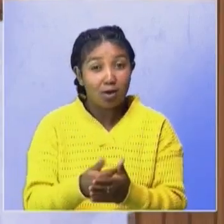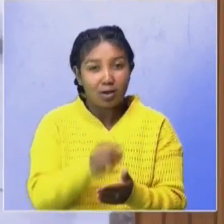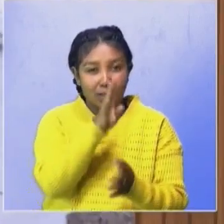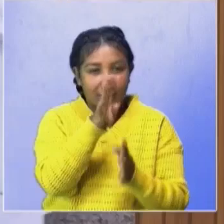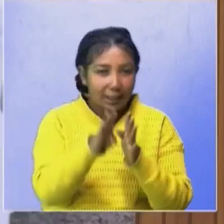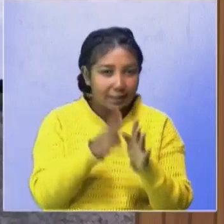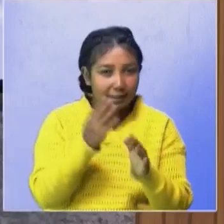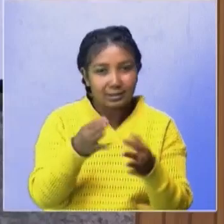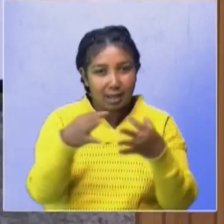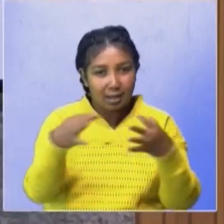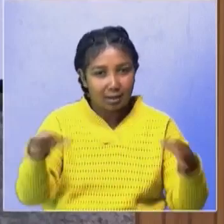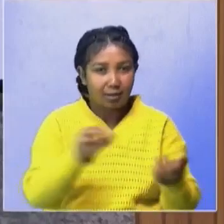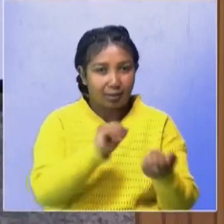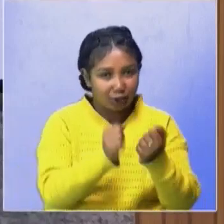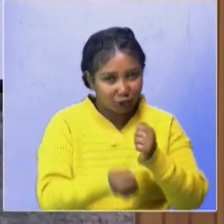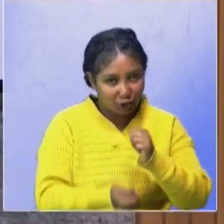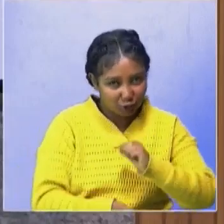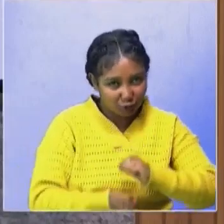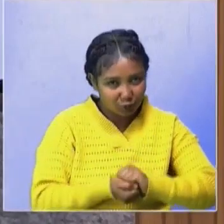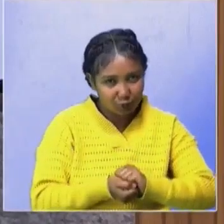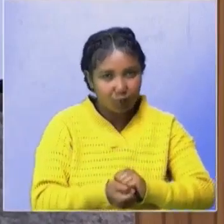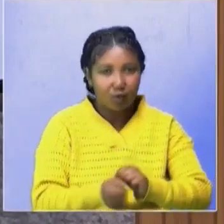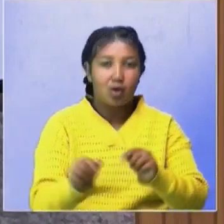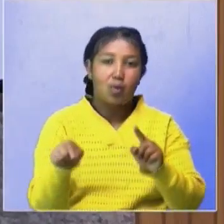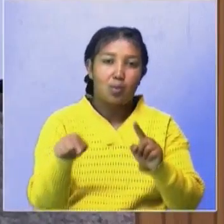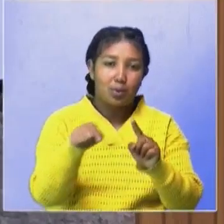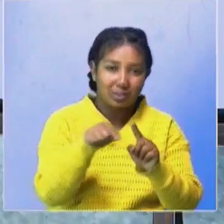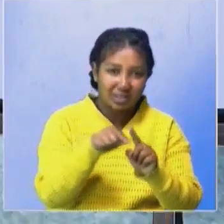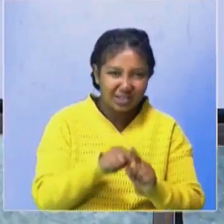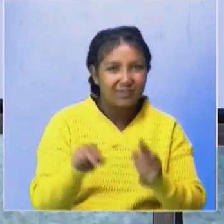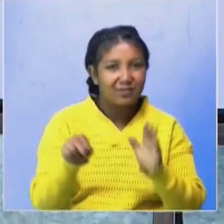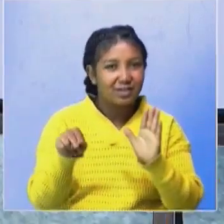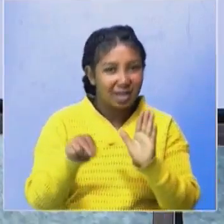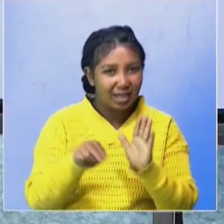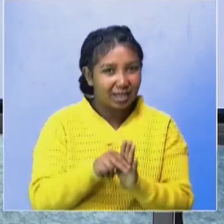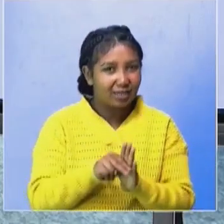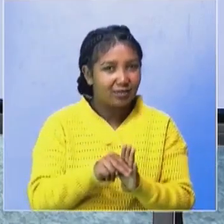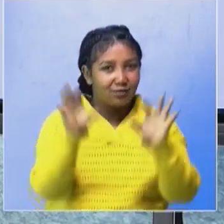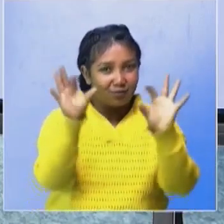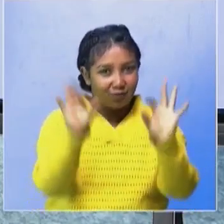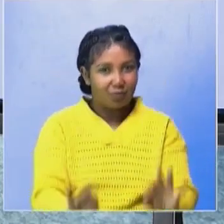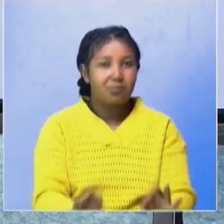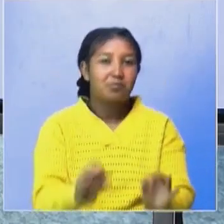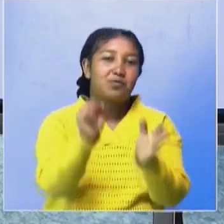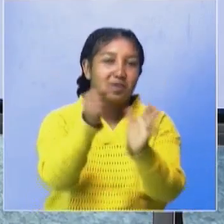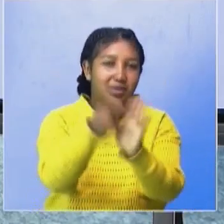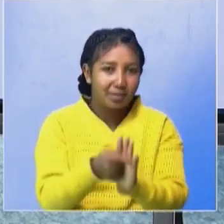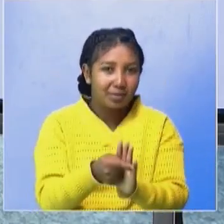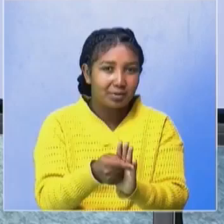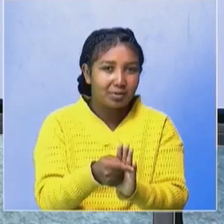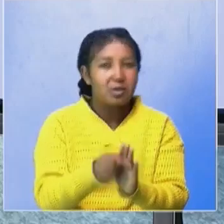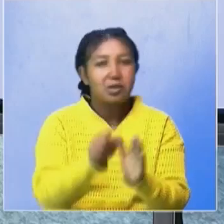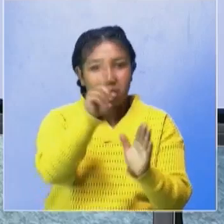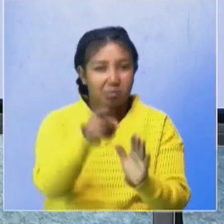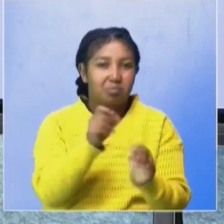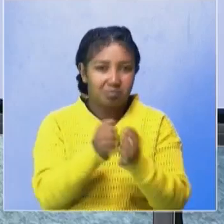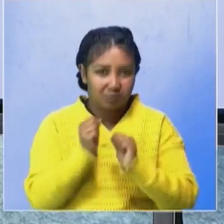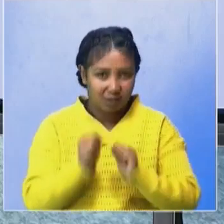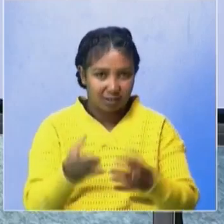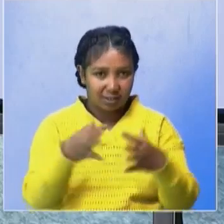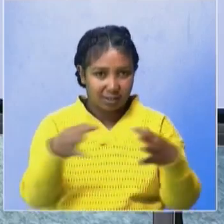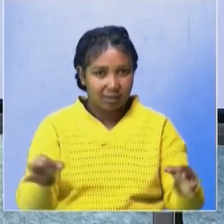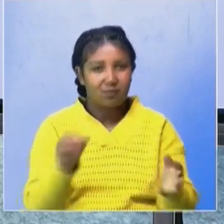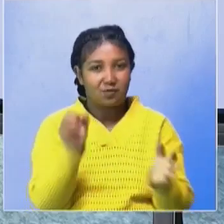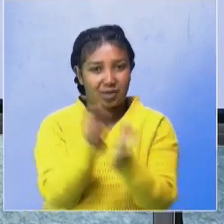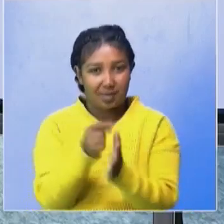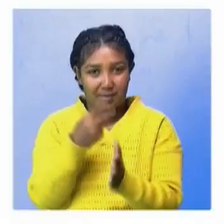some sentence and change it to positive and negative forms, like, and also interrogative forms. For